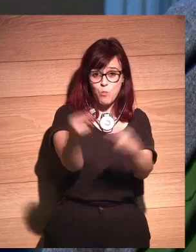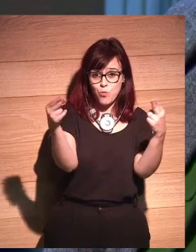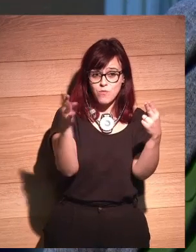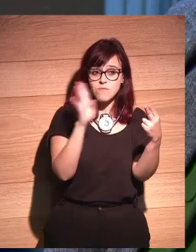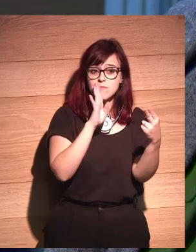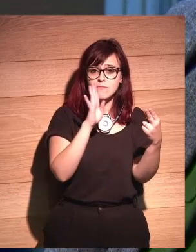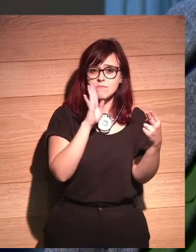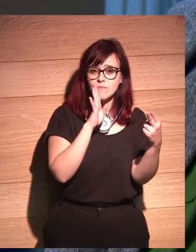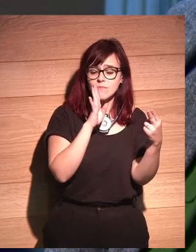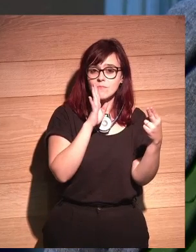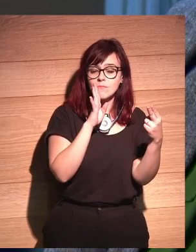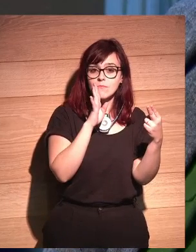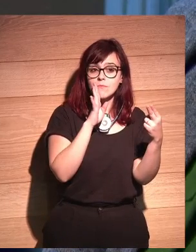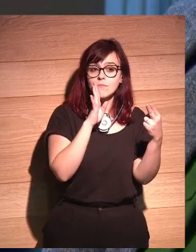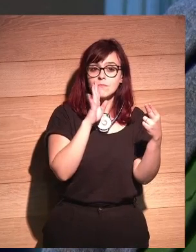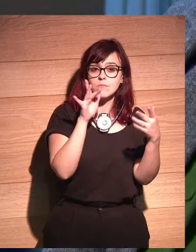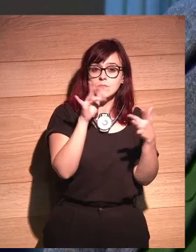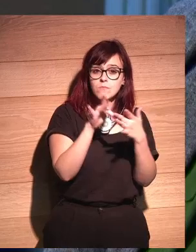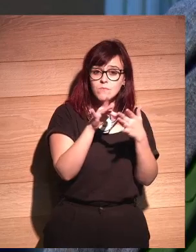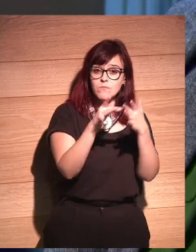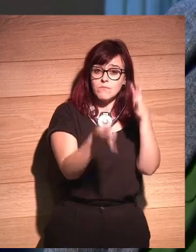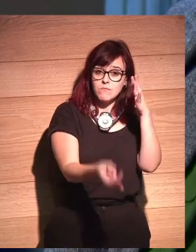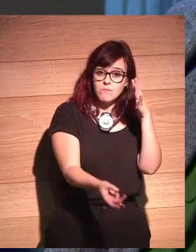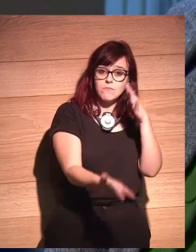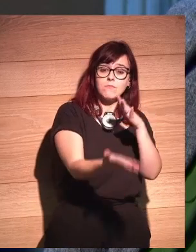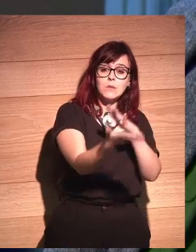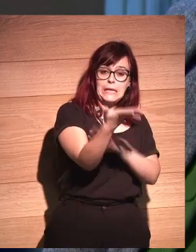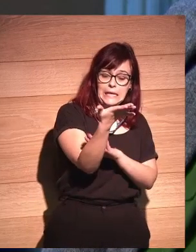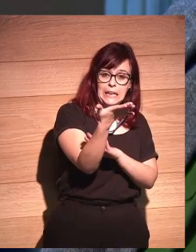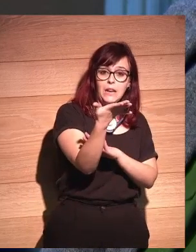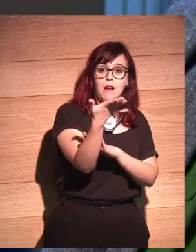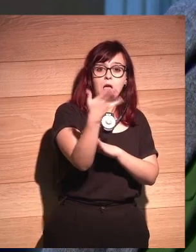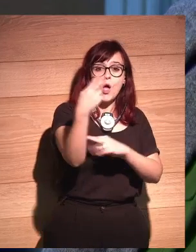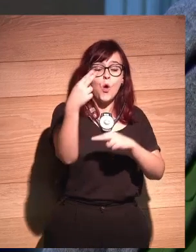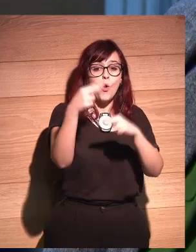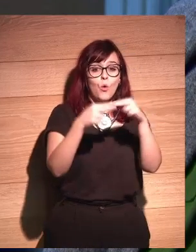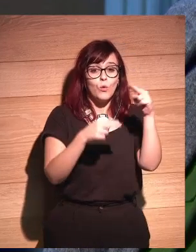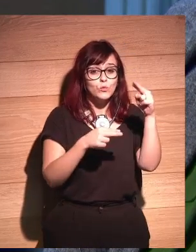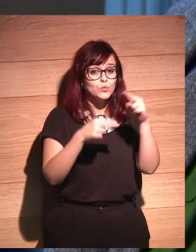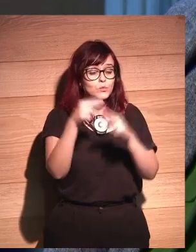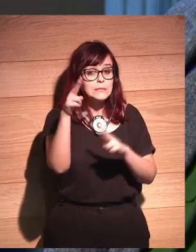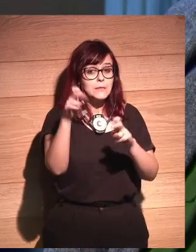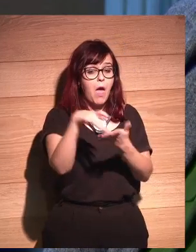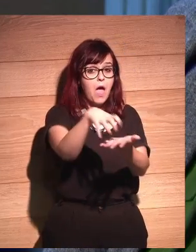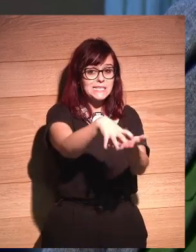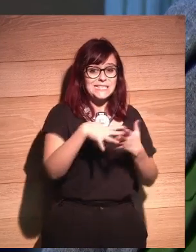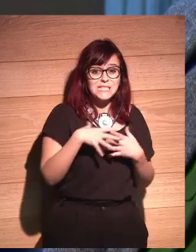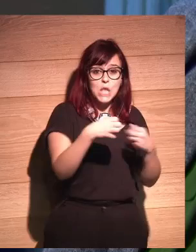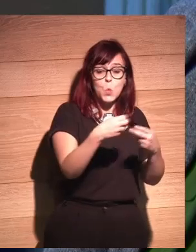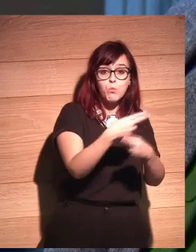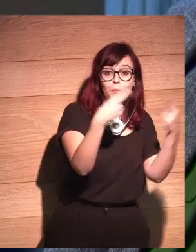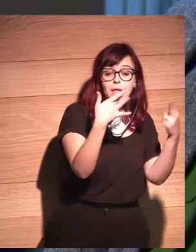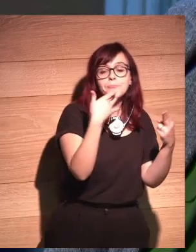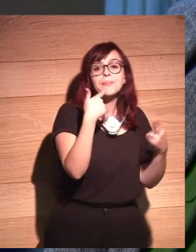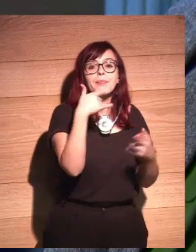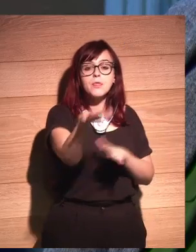healthcare facilities, they went to the industry and said, well, if we put in our next public tender that